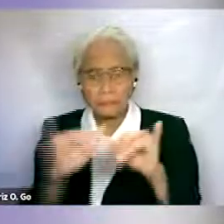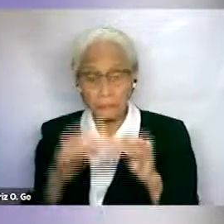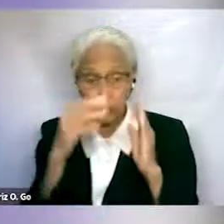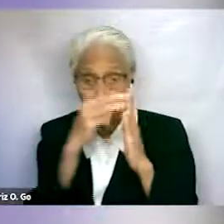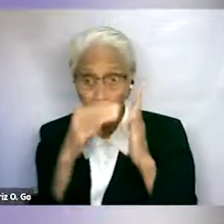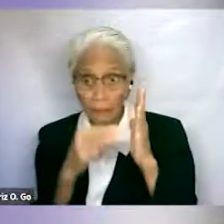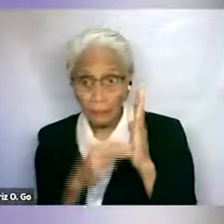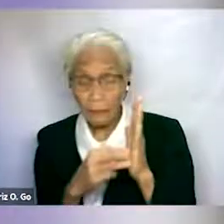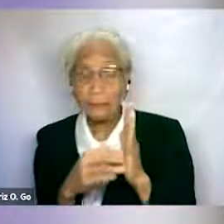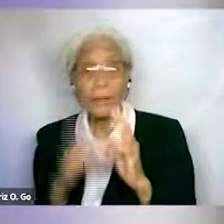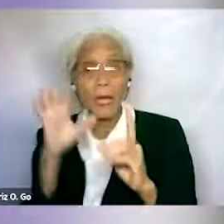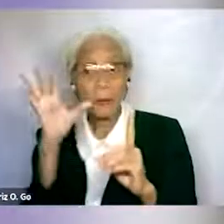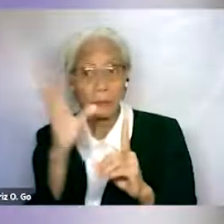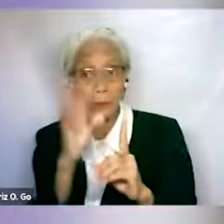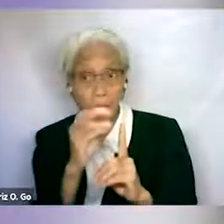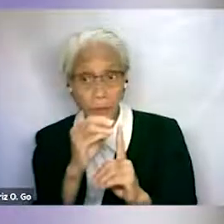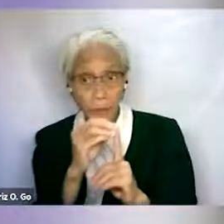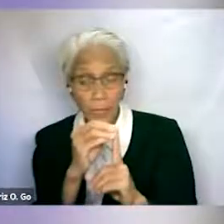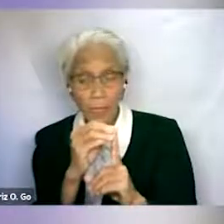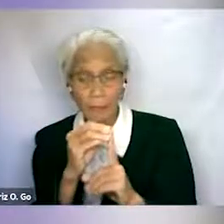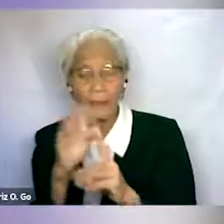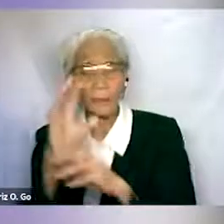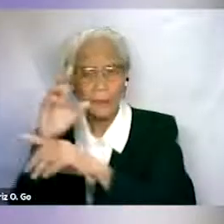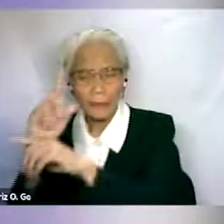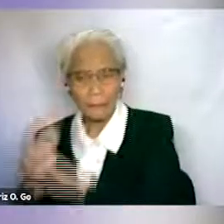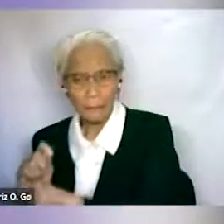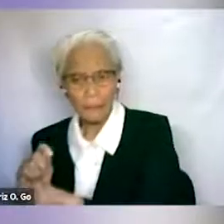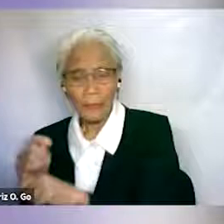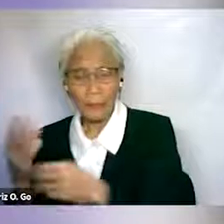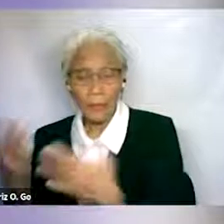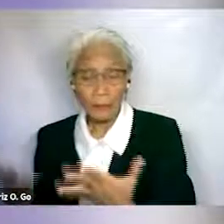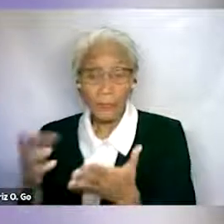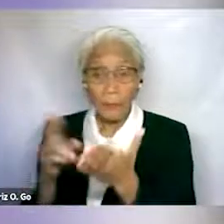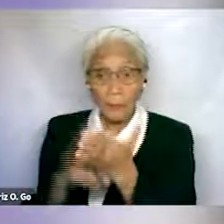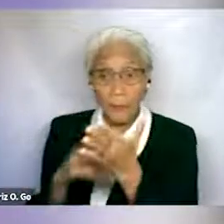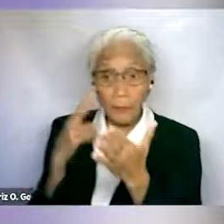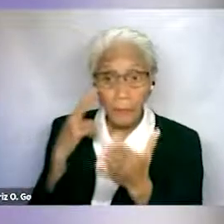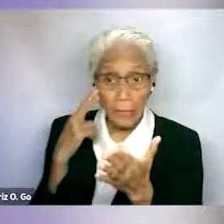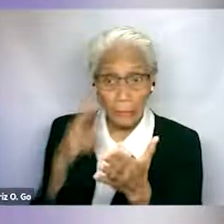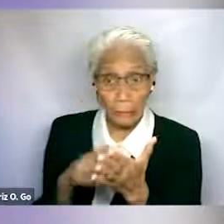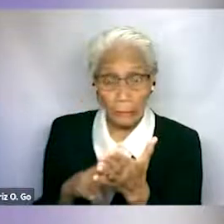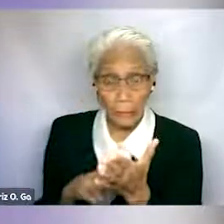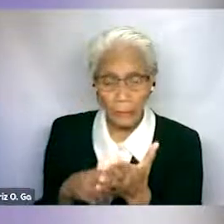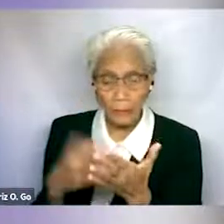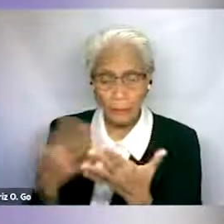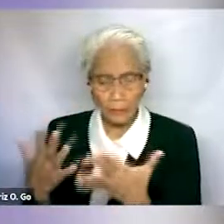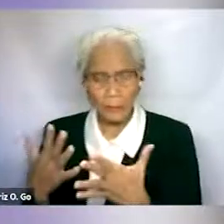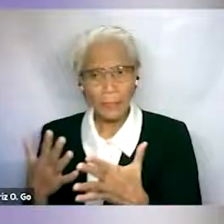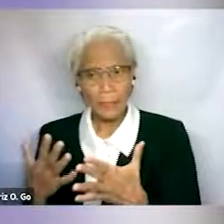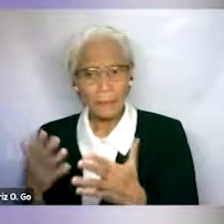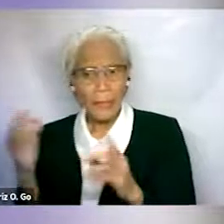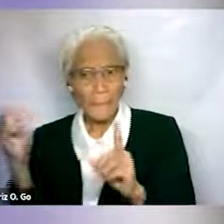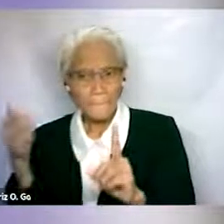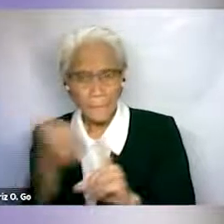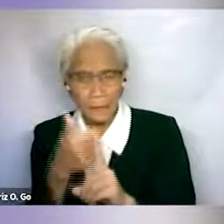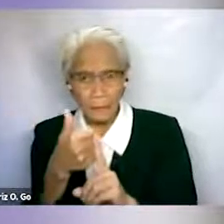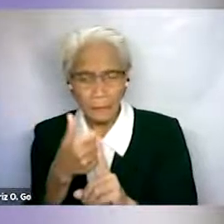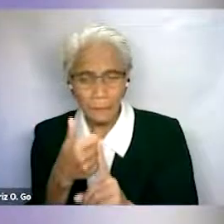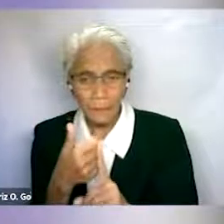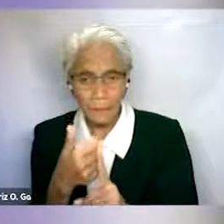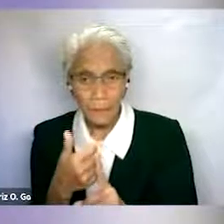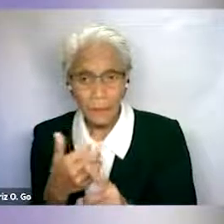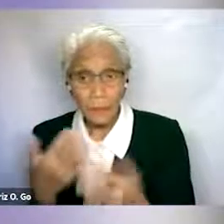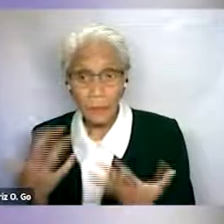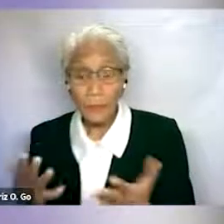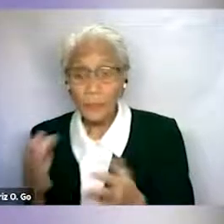discrimination, intersectionality, different contexts. It recognizes that discrimination is deeply rooted in all spheres of life. It